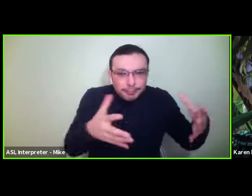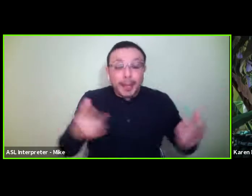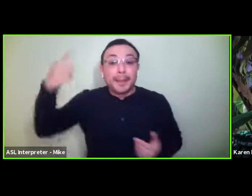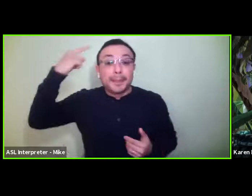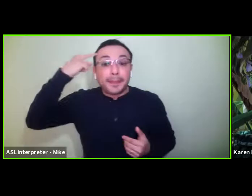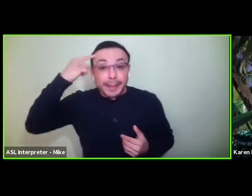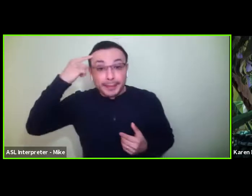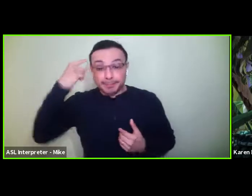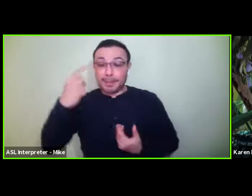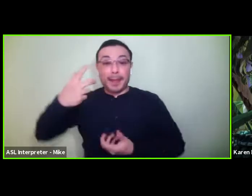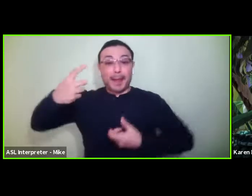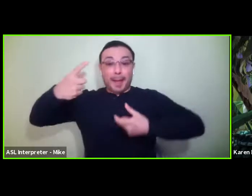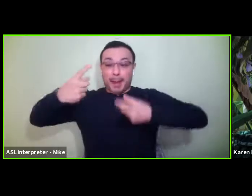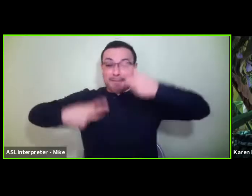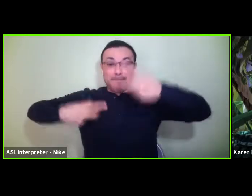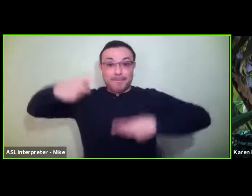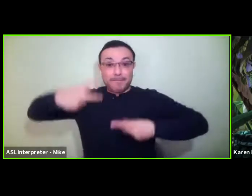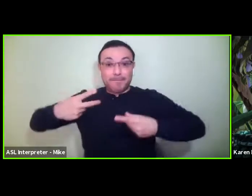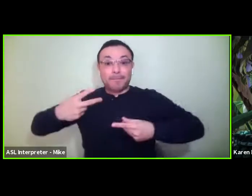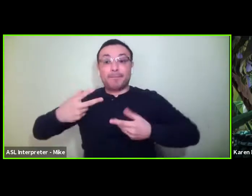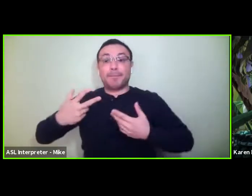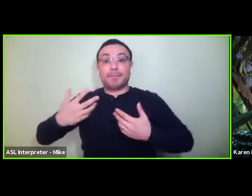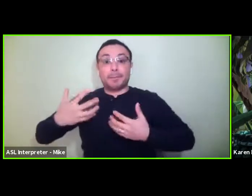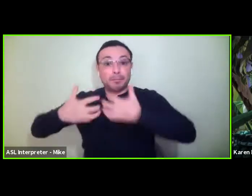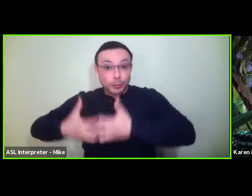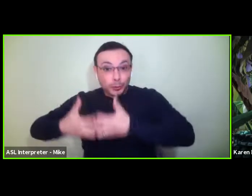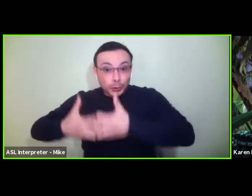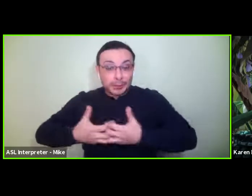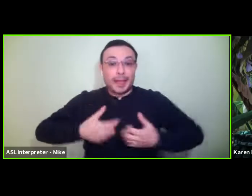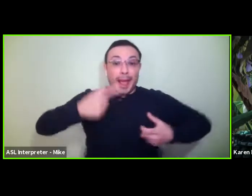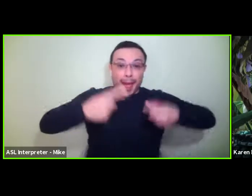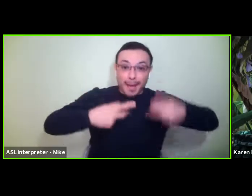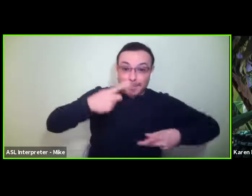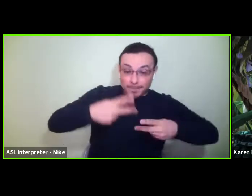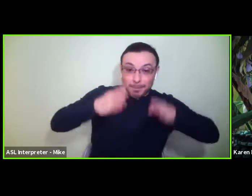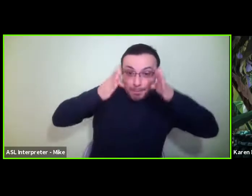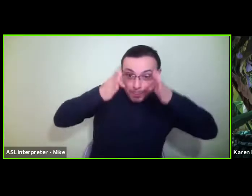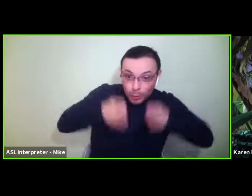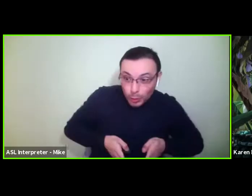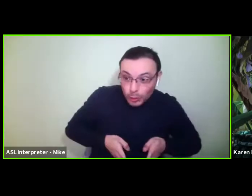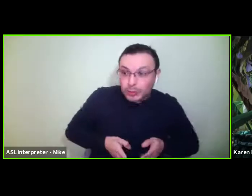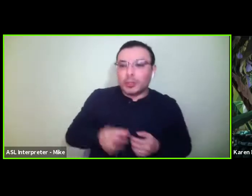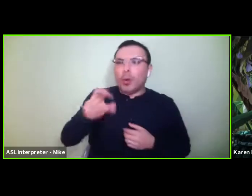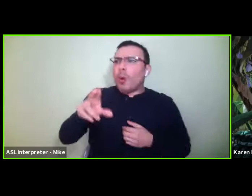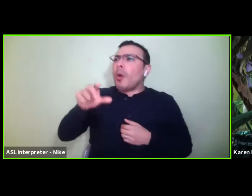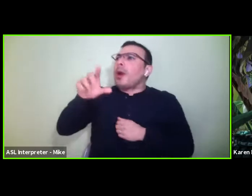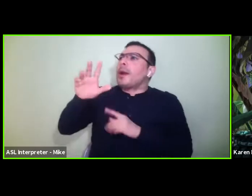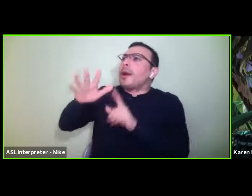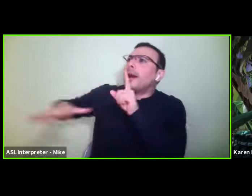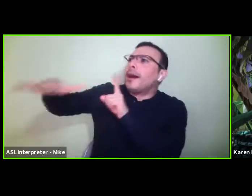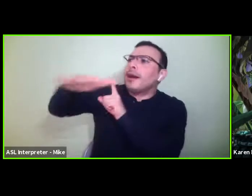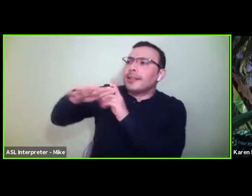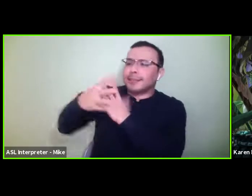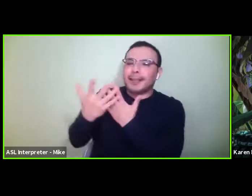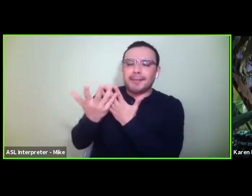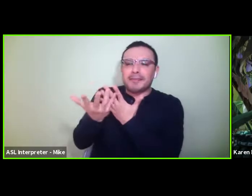microbiomes. However, Crips have always known that we were always already human and